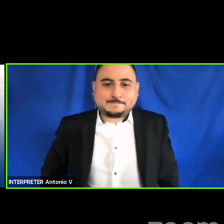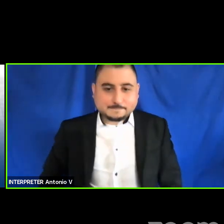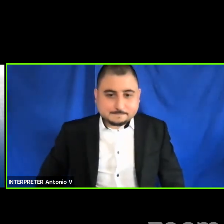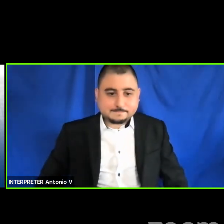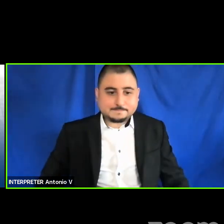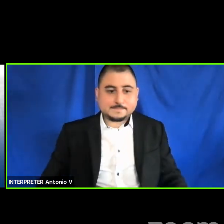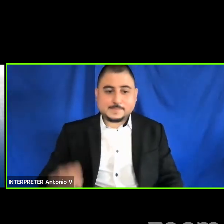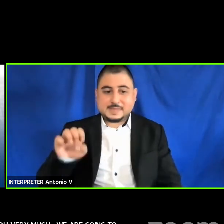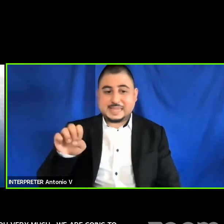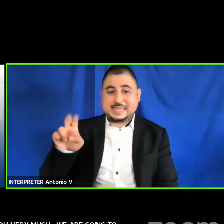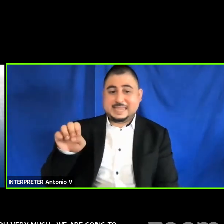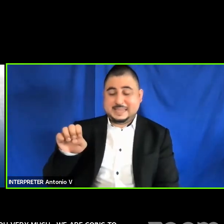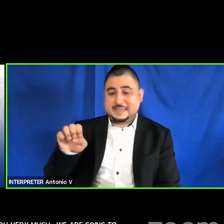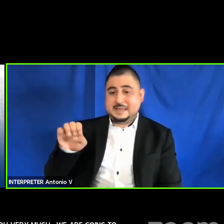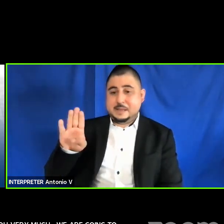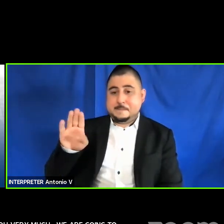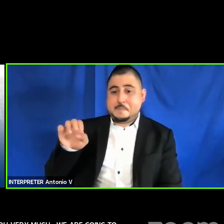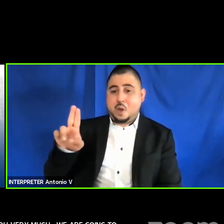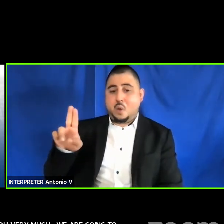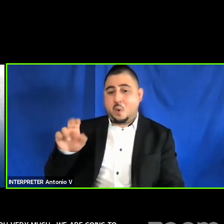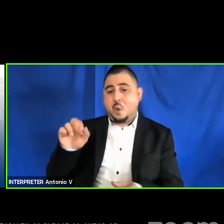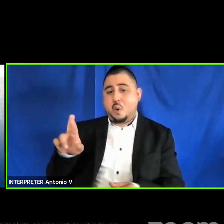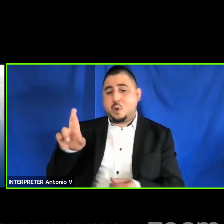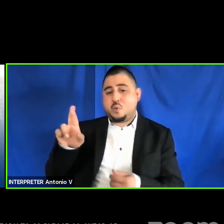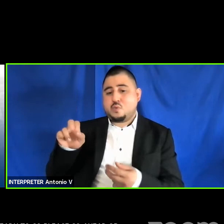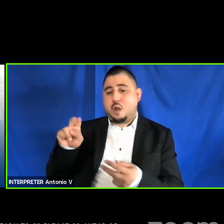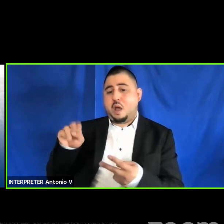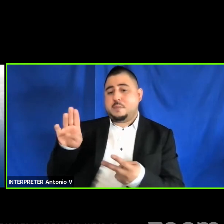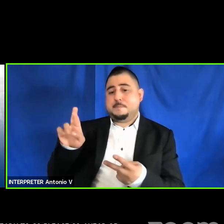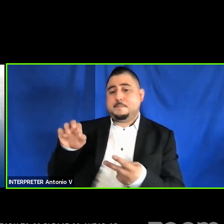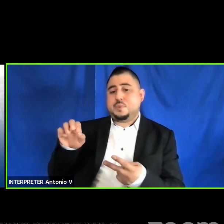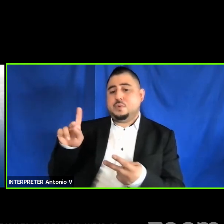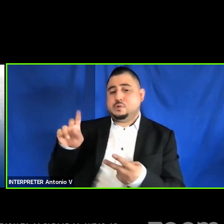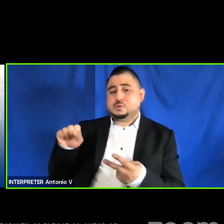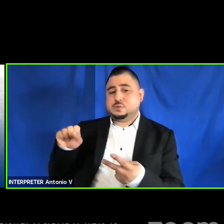Eve Bowe or Ron Brooks.